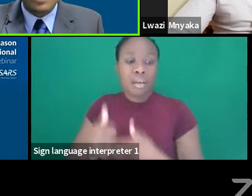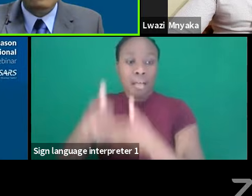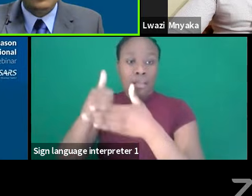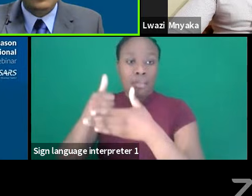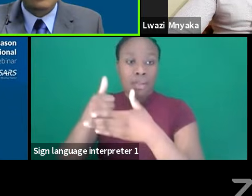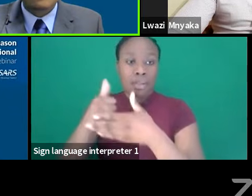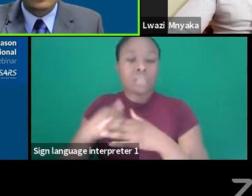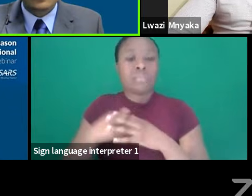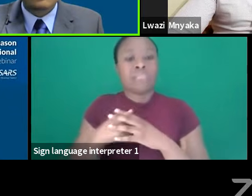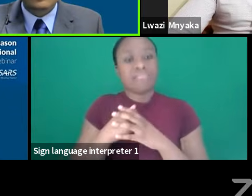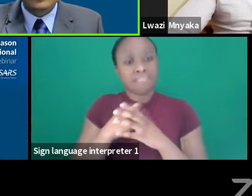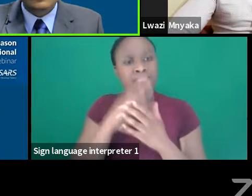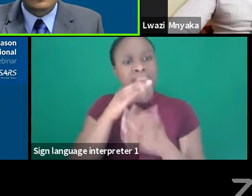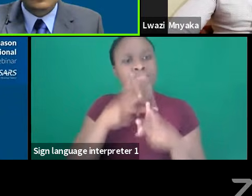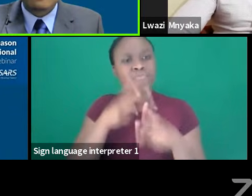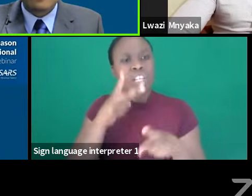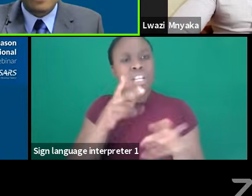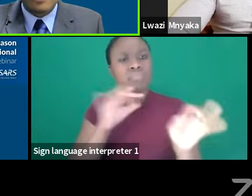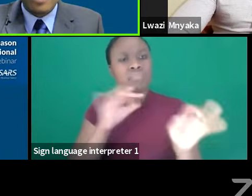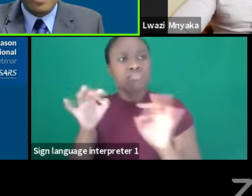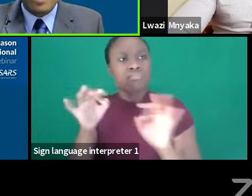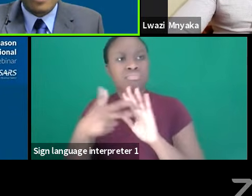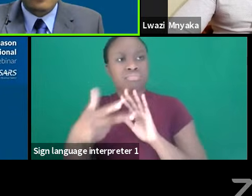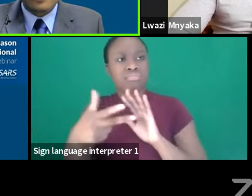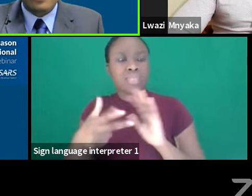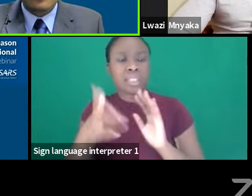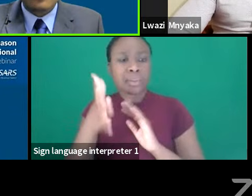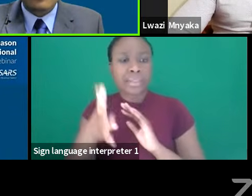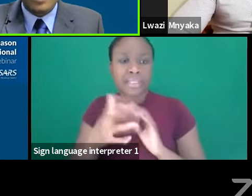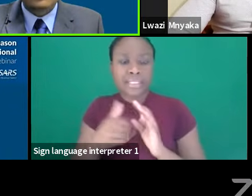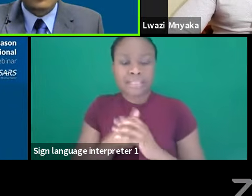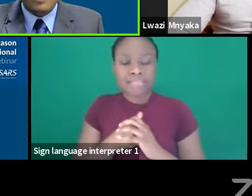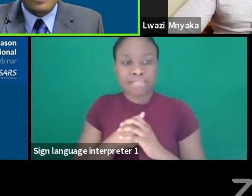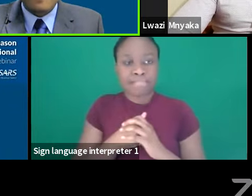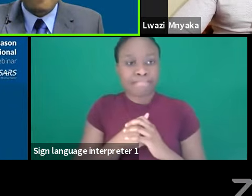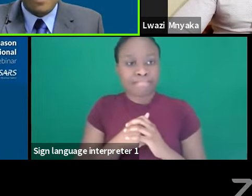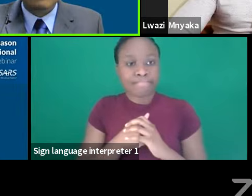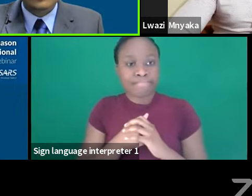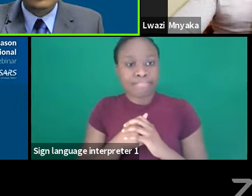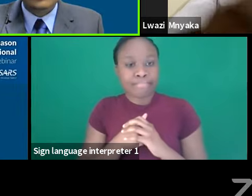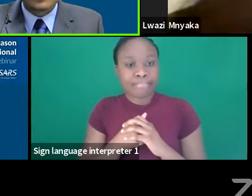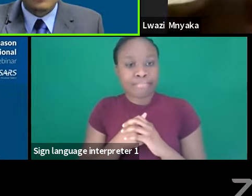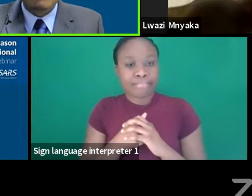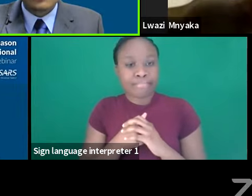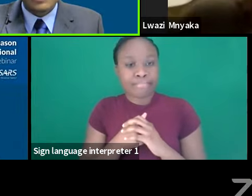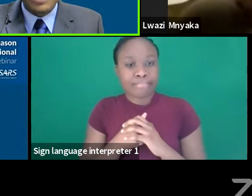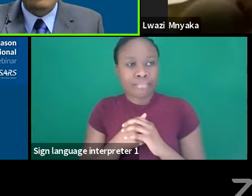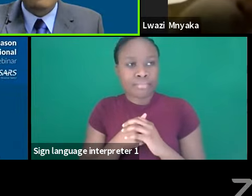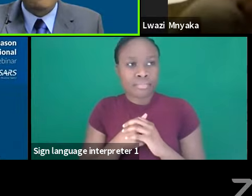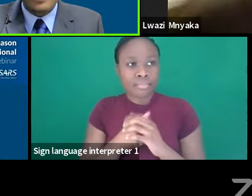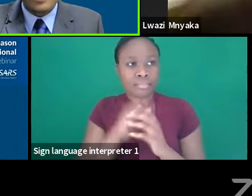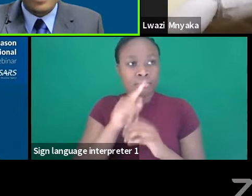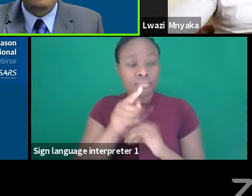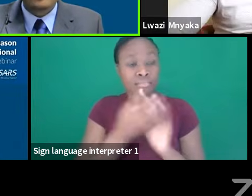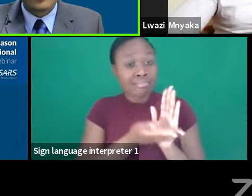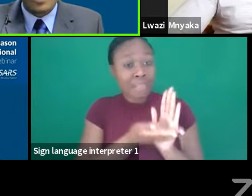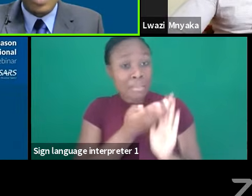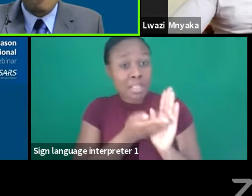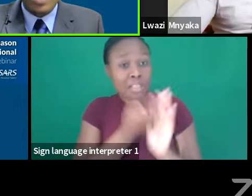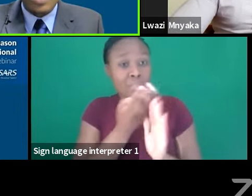finalize the updating of the representative. And then that updating can be done